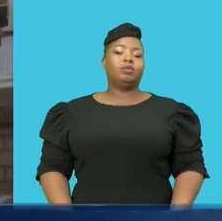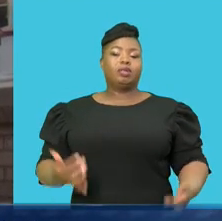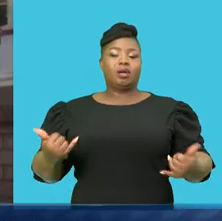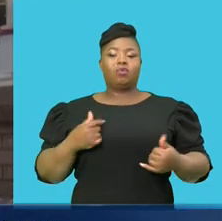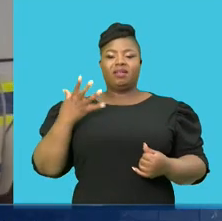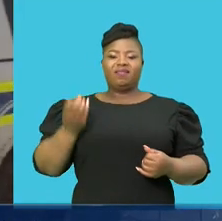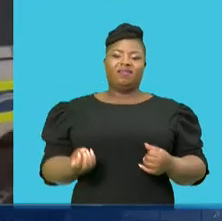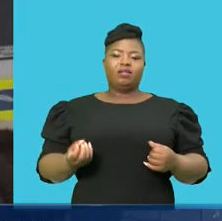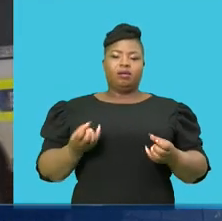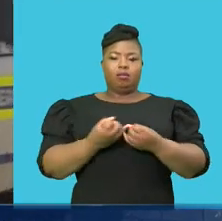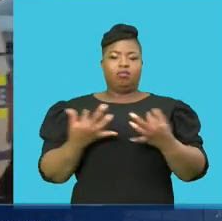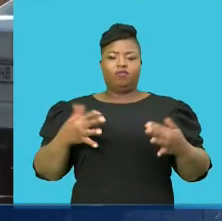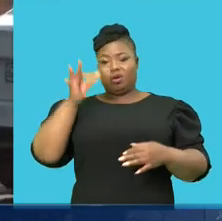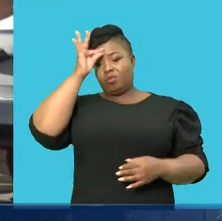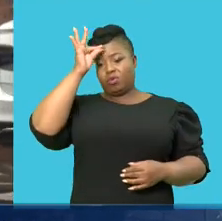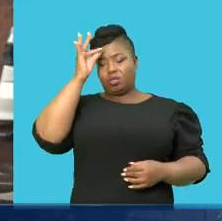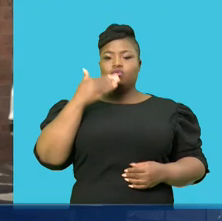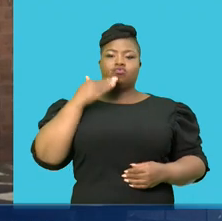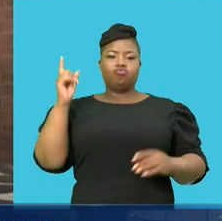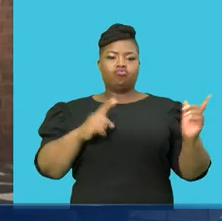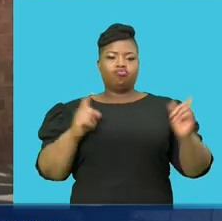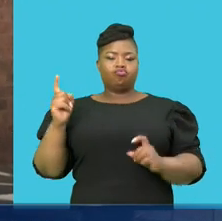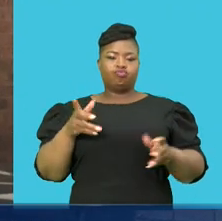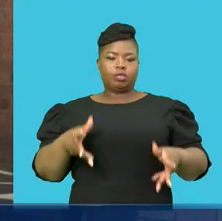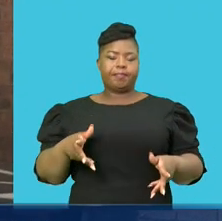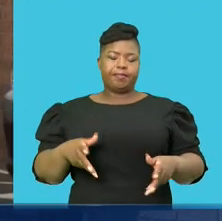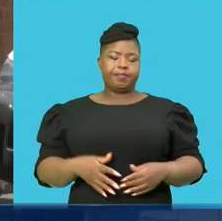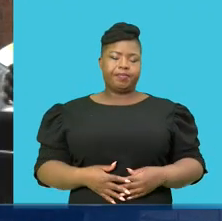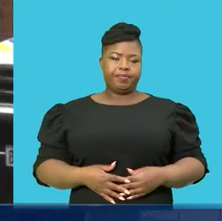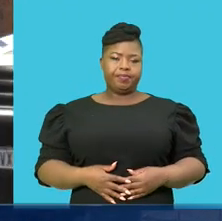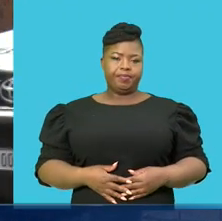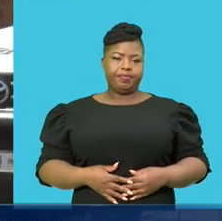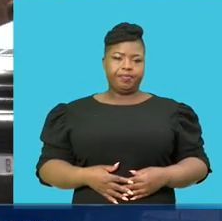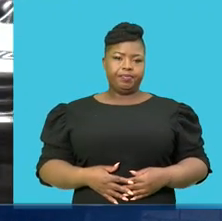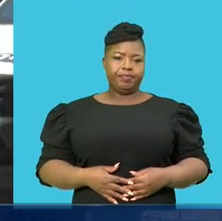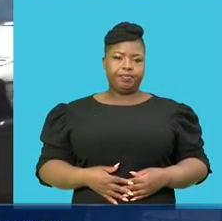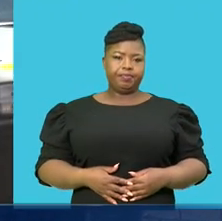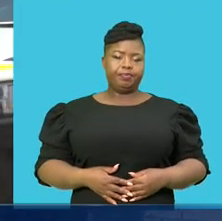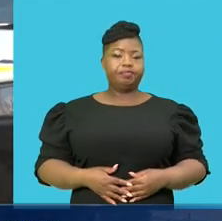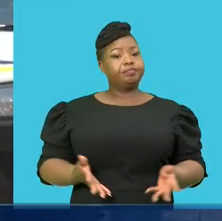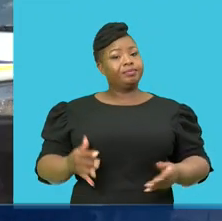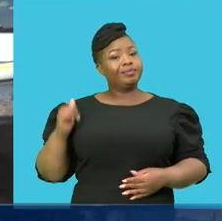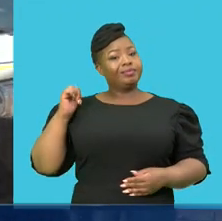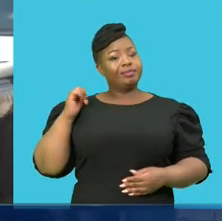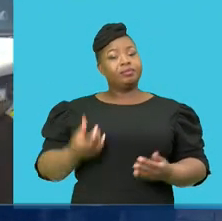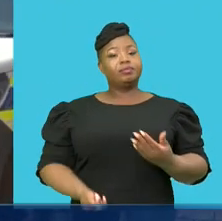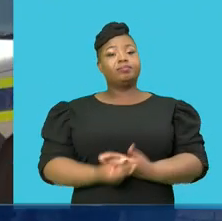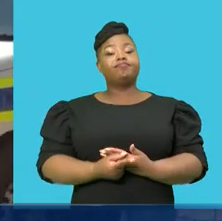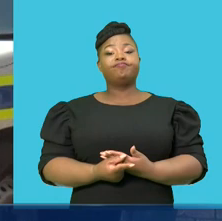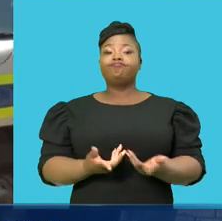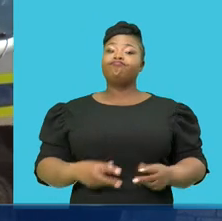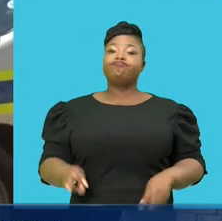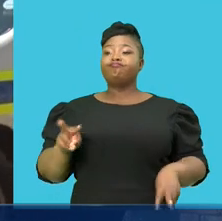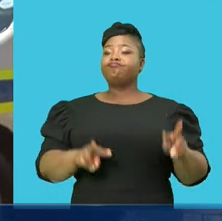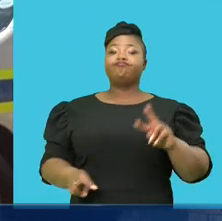Nafikisha kwa makuzika tu kama number of police officers that are deployed in this visitate. So yesterday they were conducting a